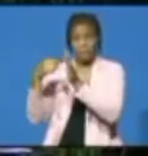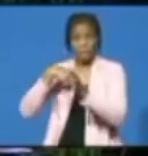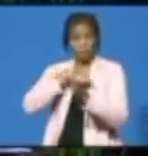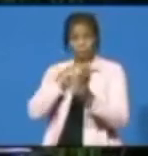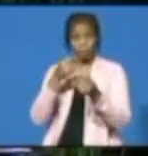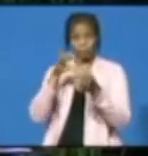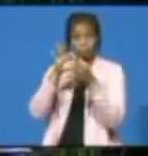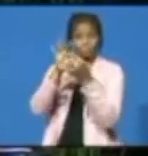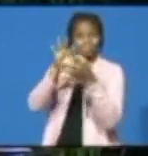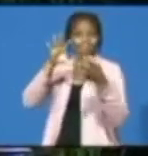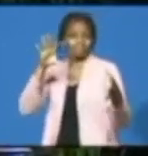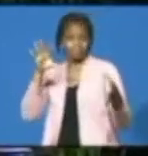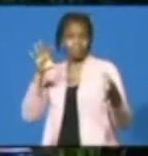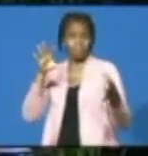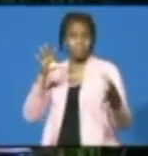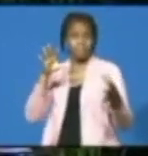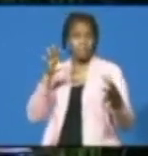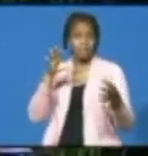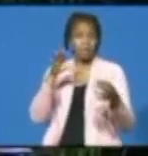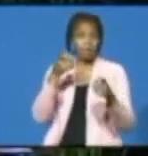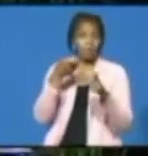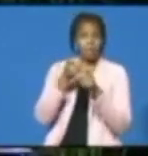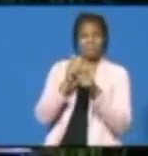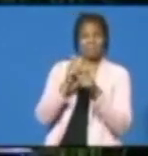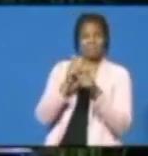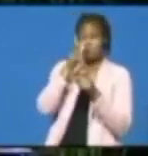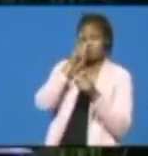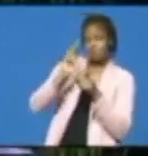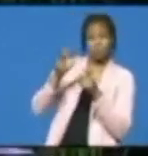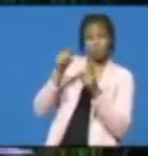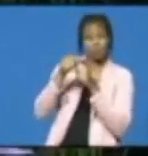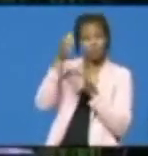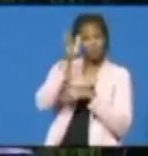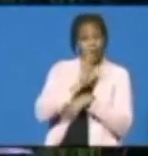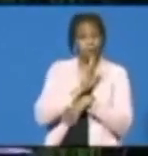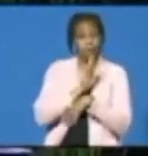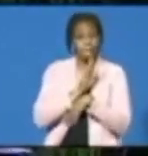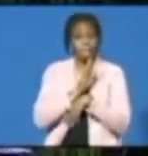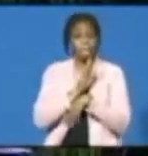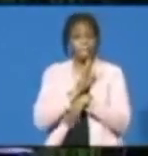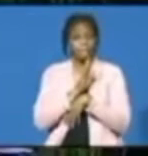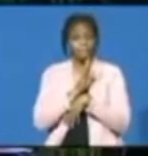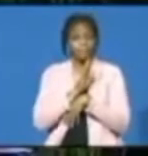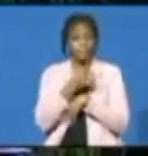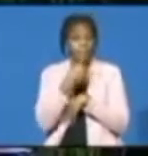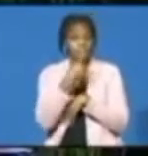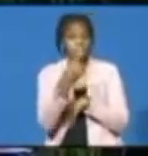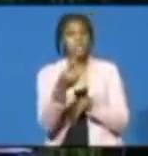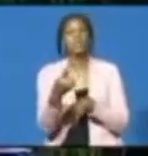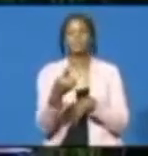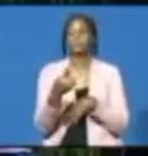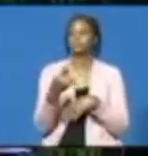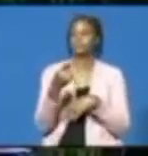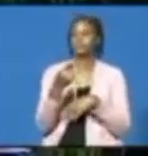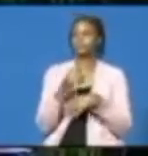moved away from the word of God. Now let me bring it home that in